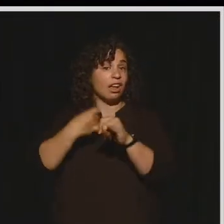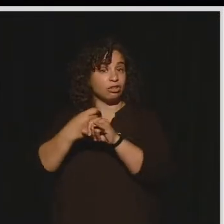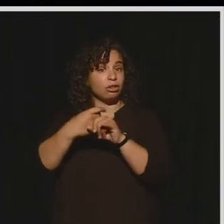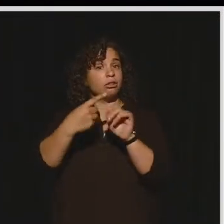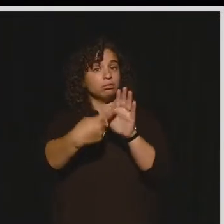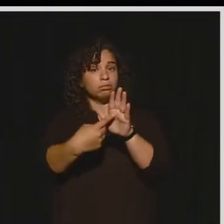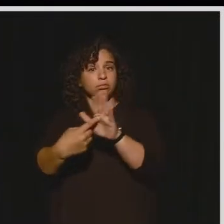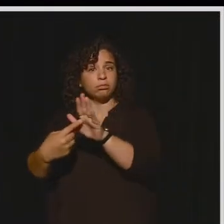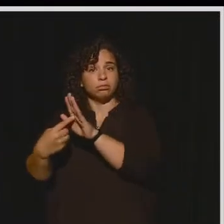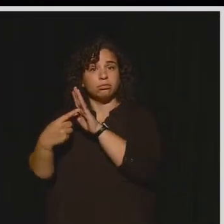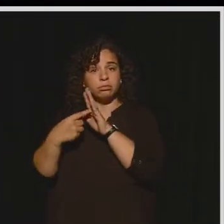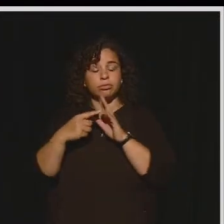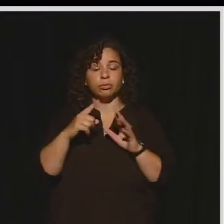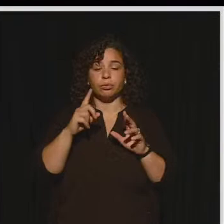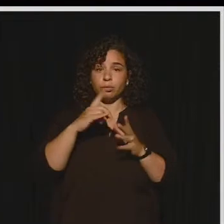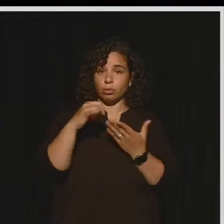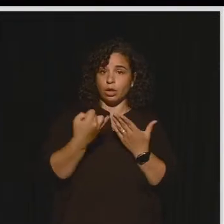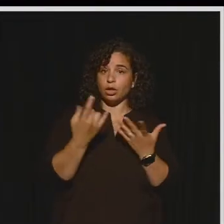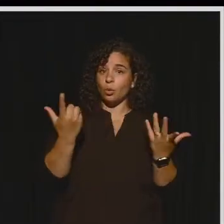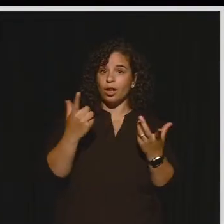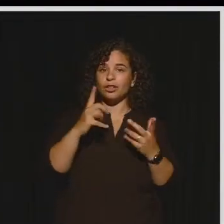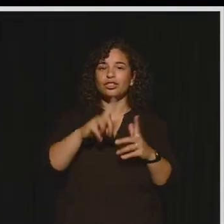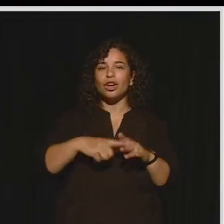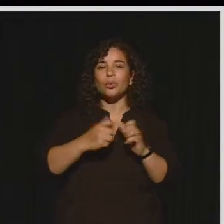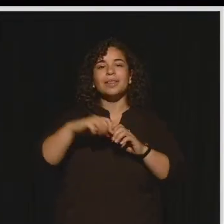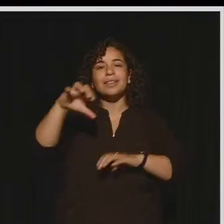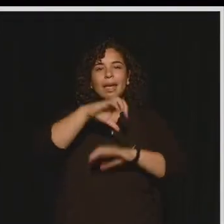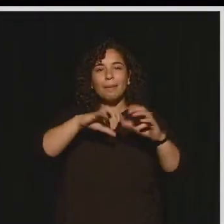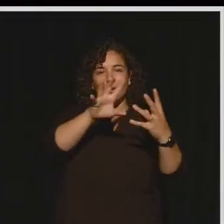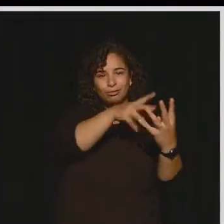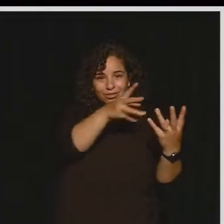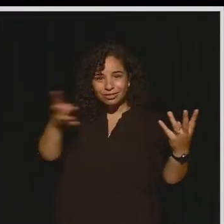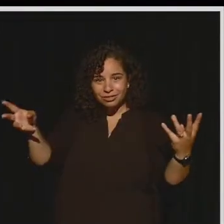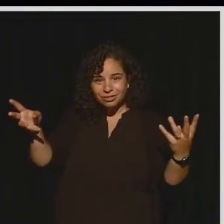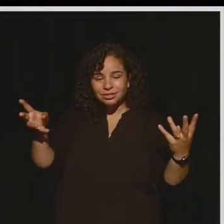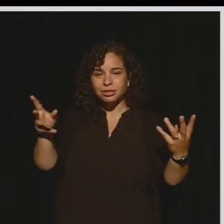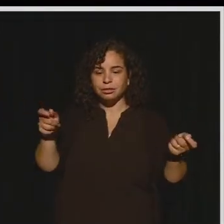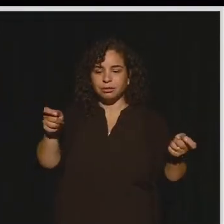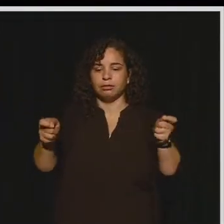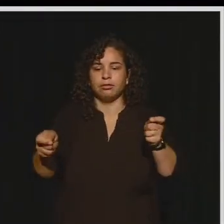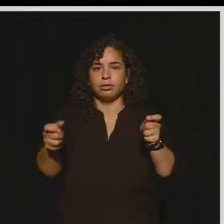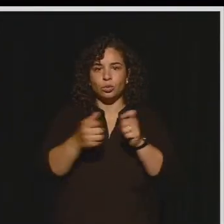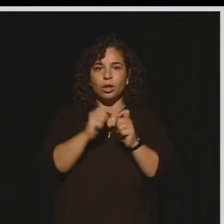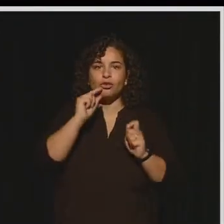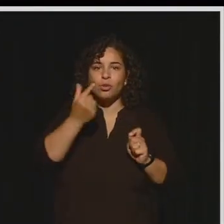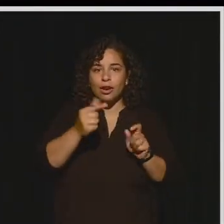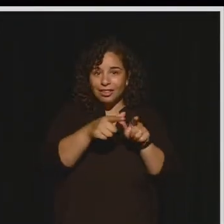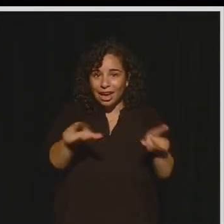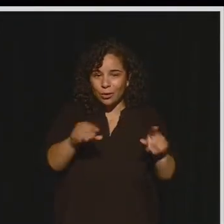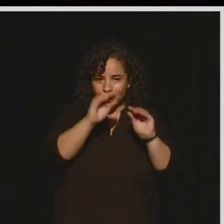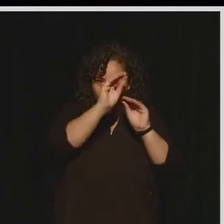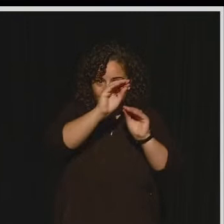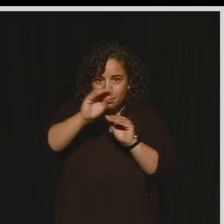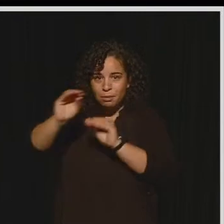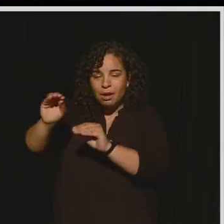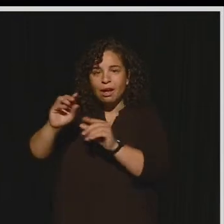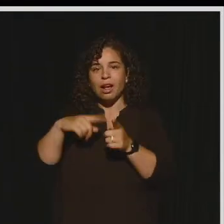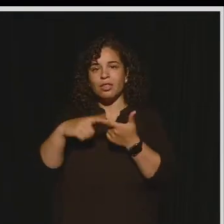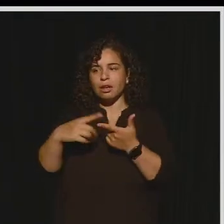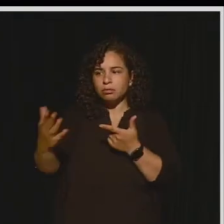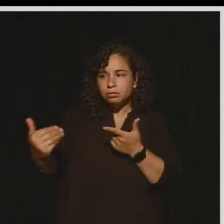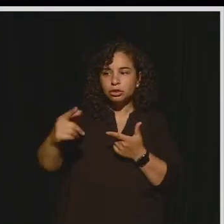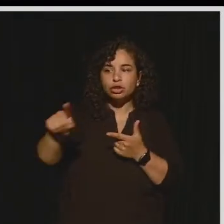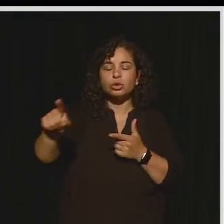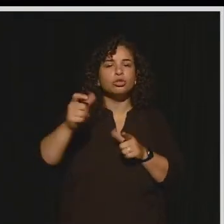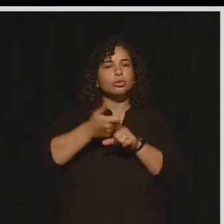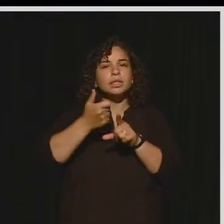that took the periodic table, queered it with language, and then invited people to sort of explore what